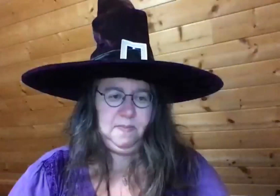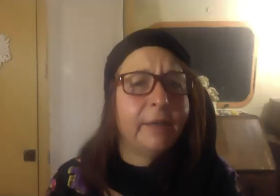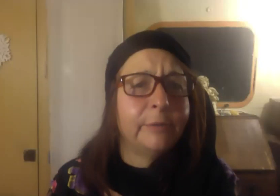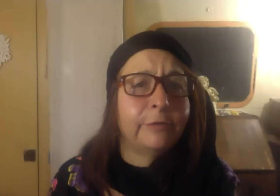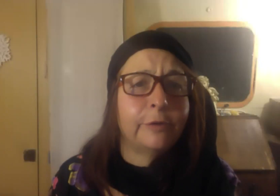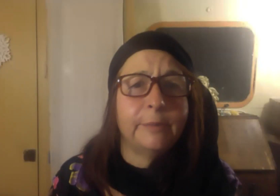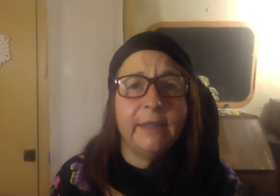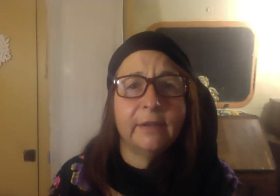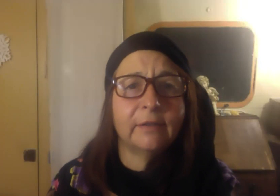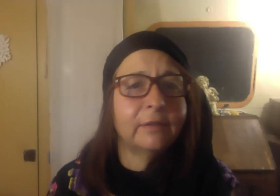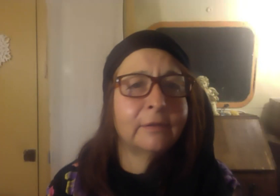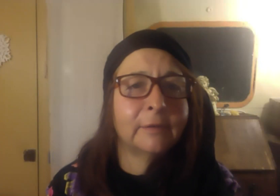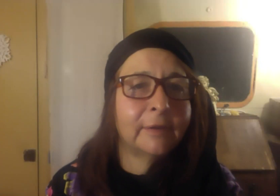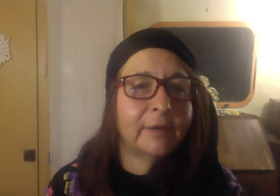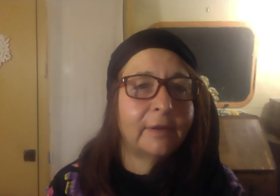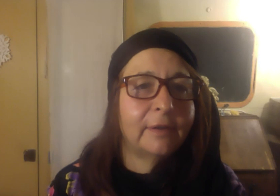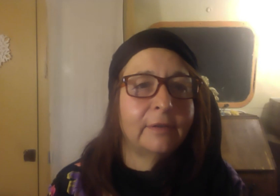Was Amanda before me?